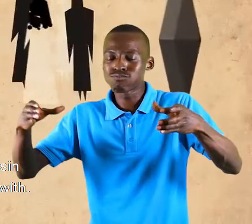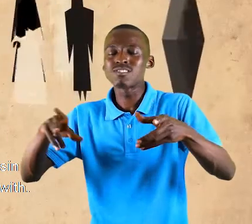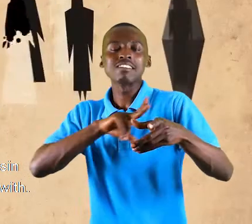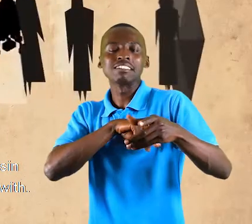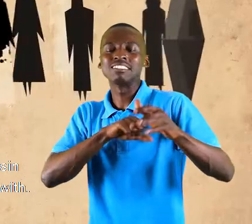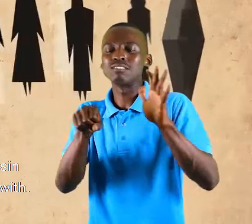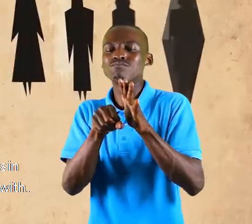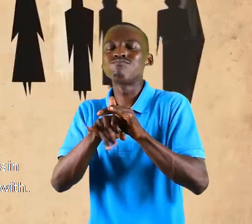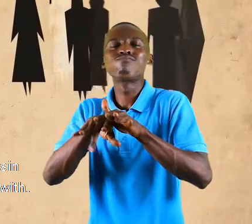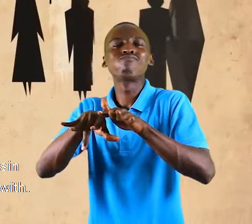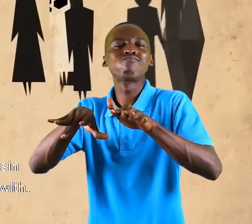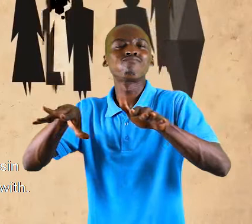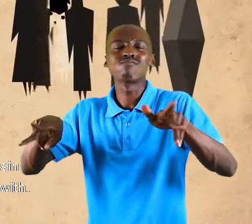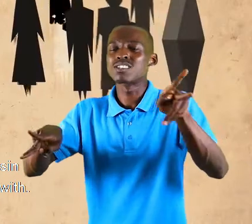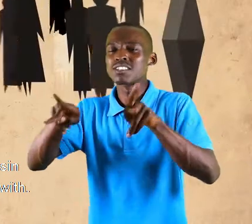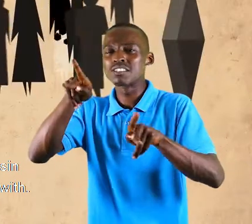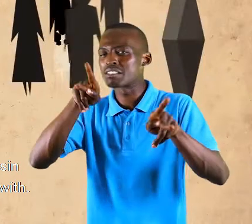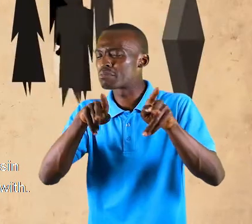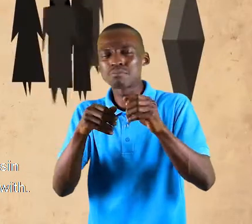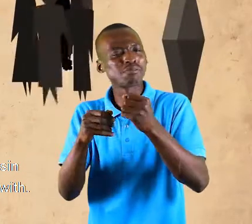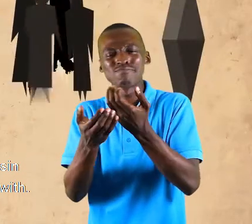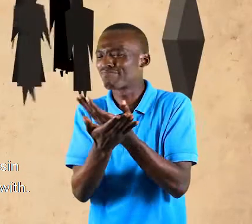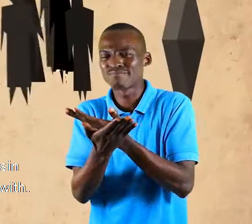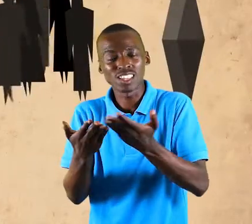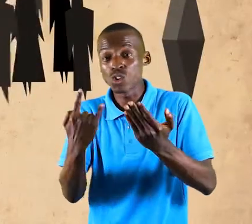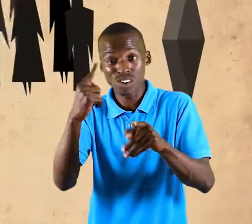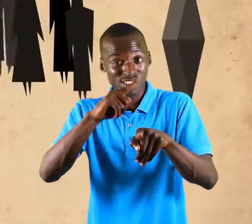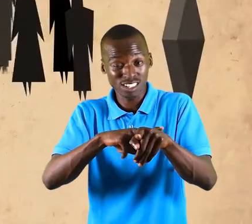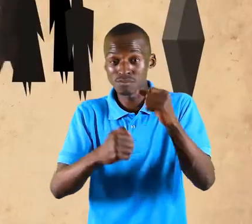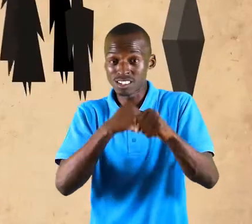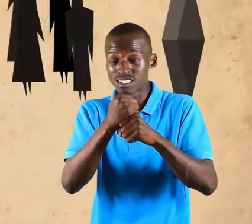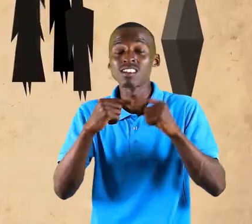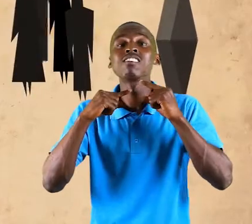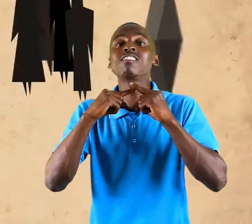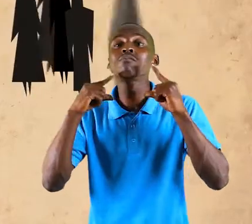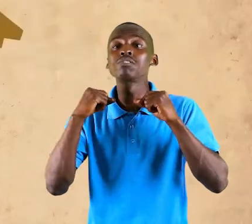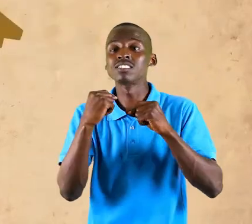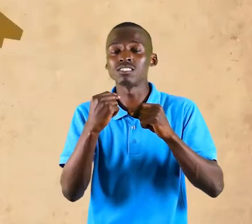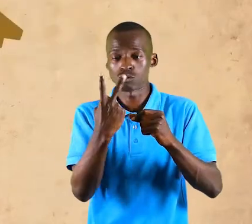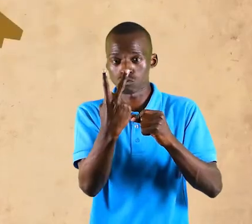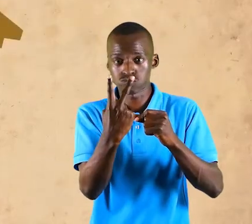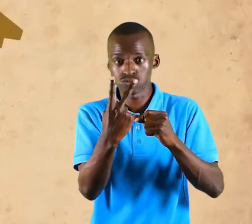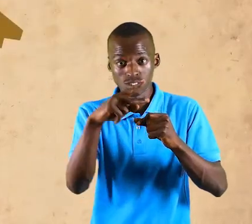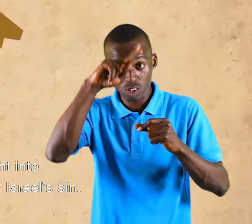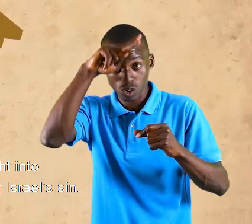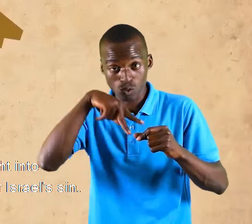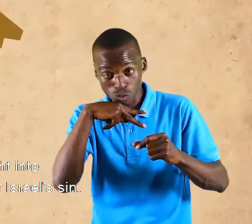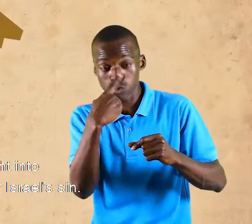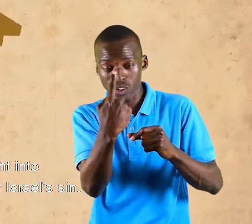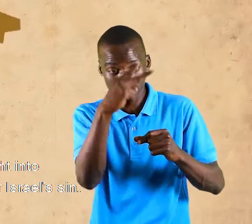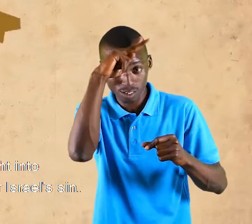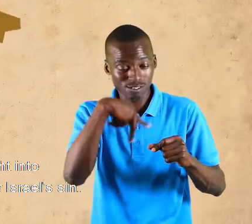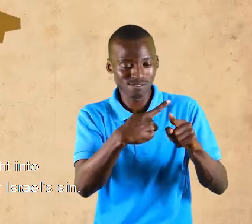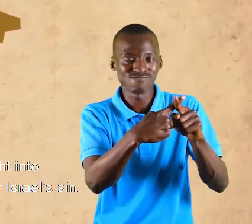lot of sin happening that goes unnoticed, that people are not dealing with. And so one time a year, the priests would take 2 goats, And